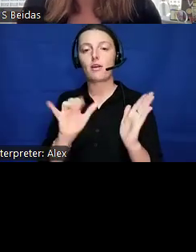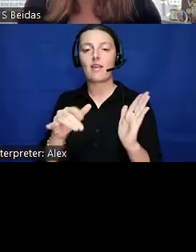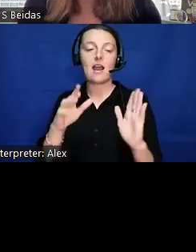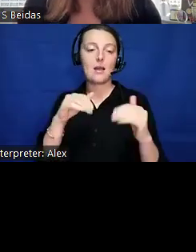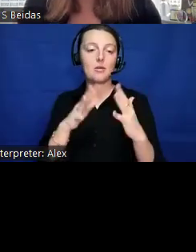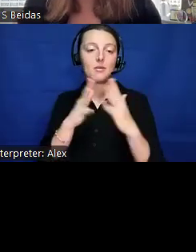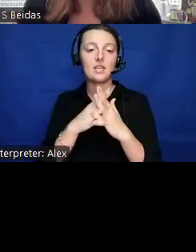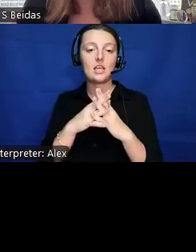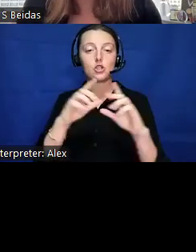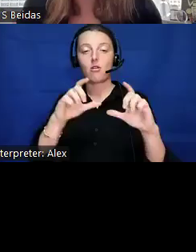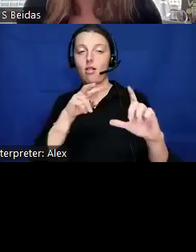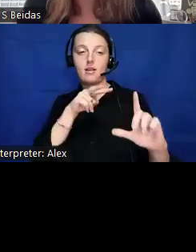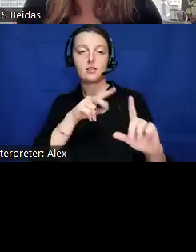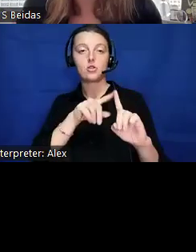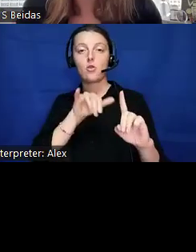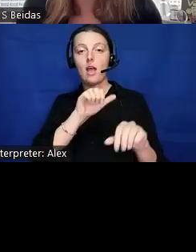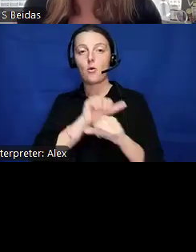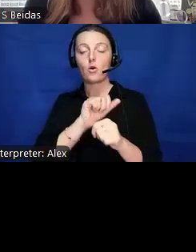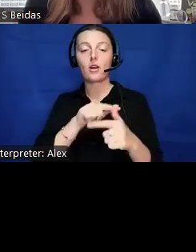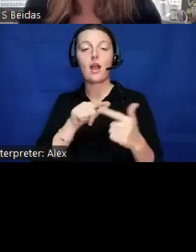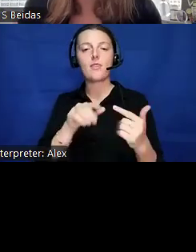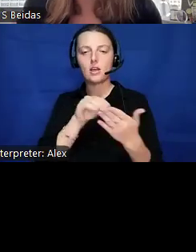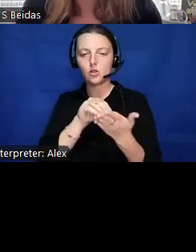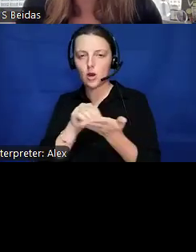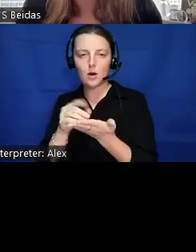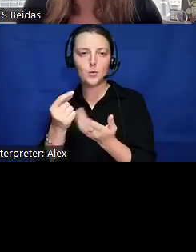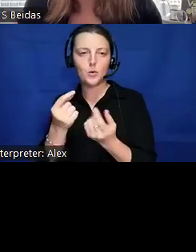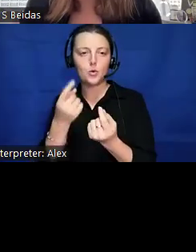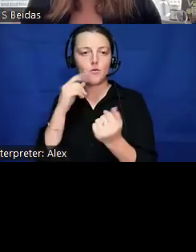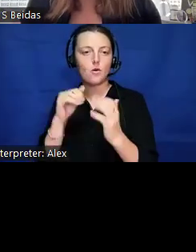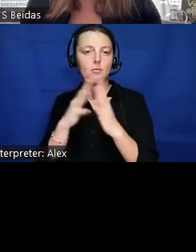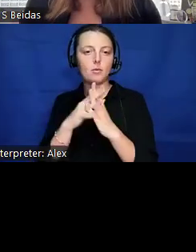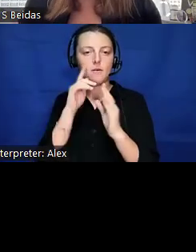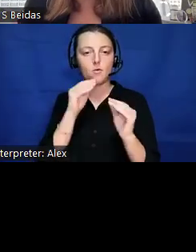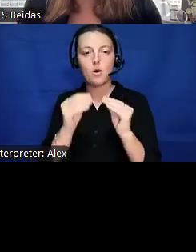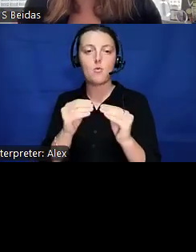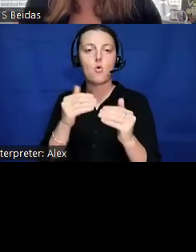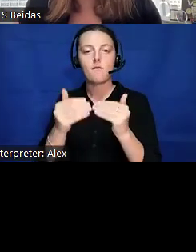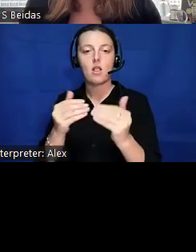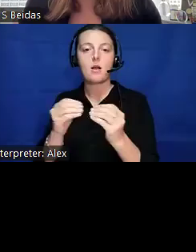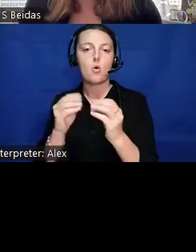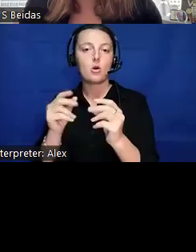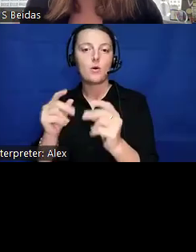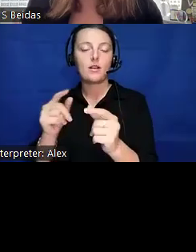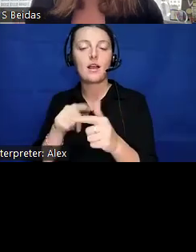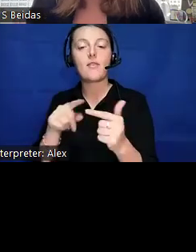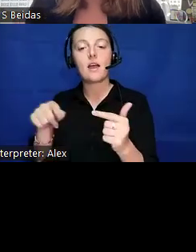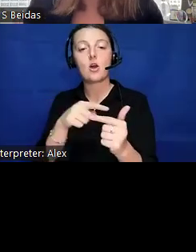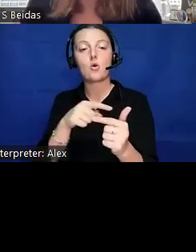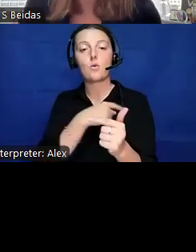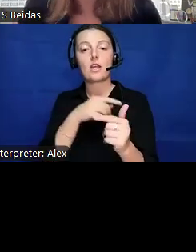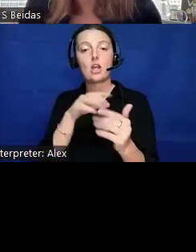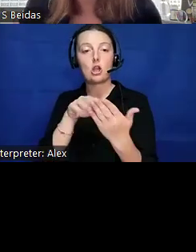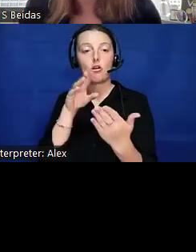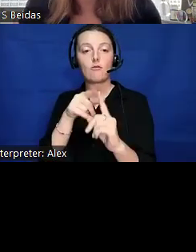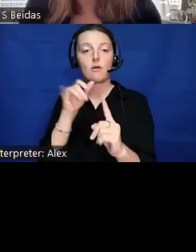that work. And track what you're doing to implement to move us along more quickly, so that we're learning from that earlier work